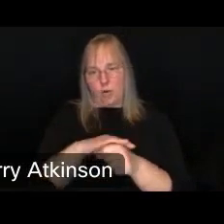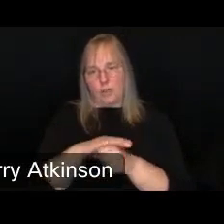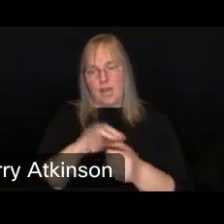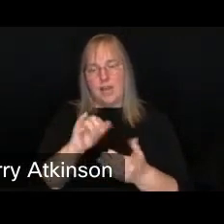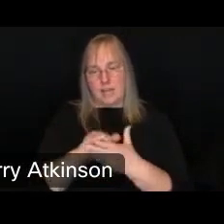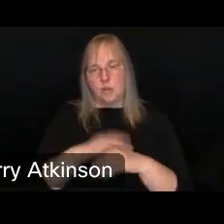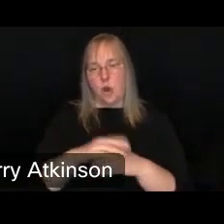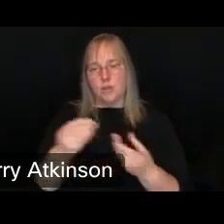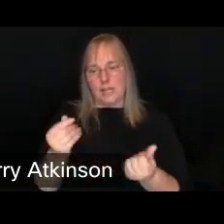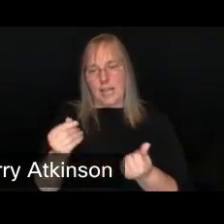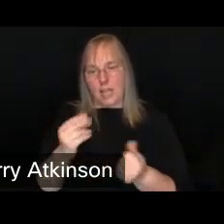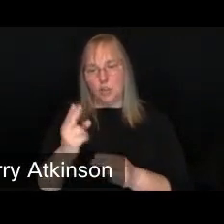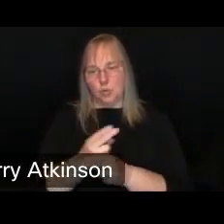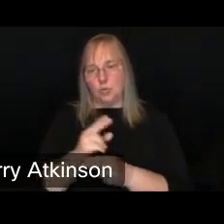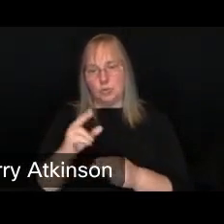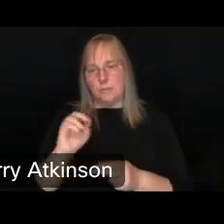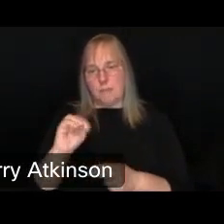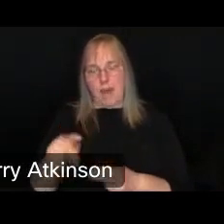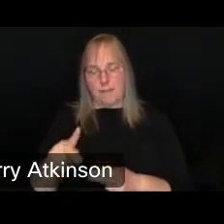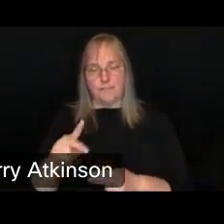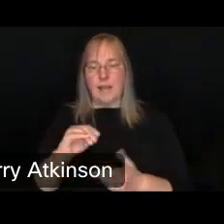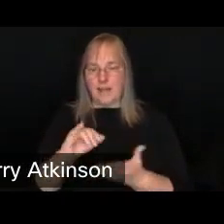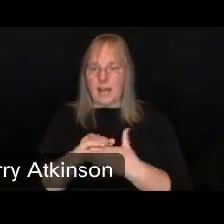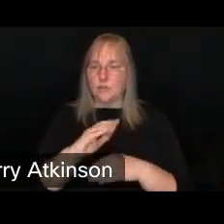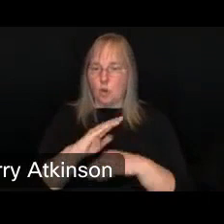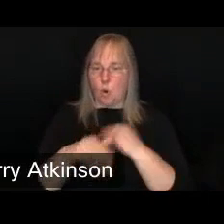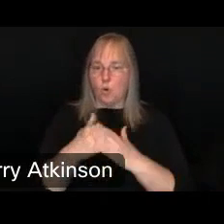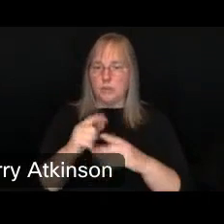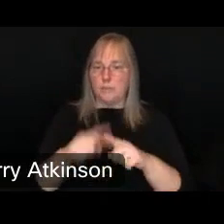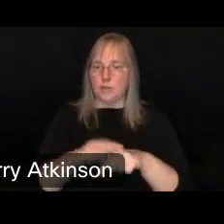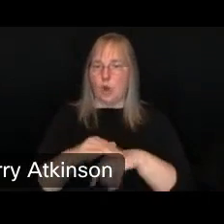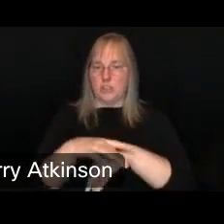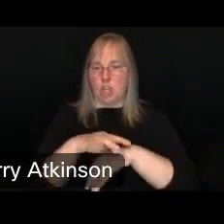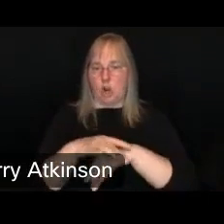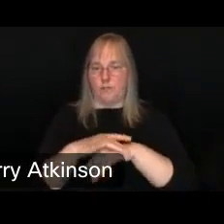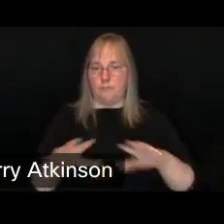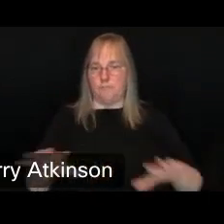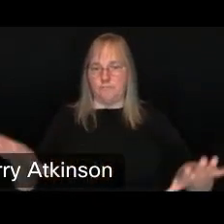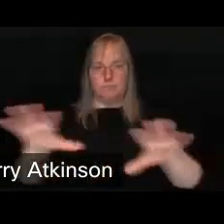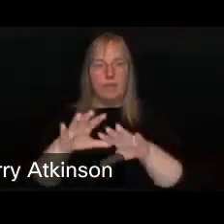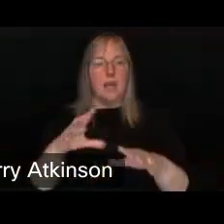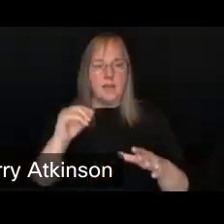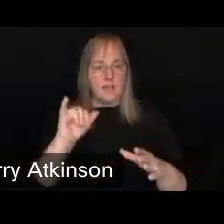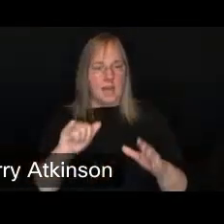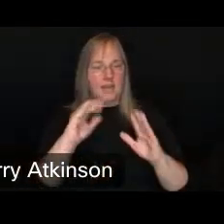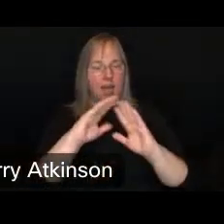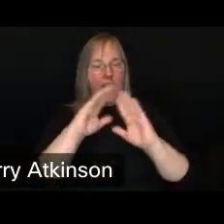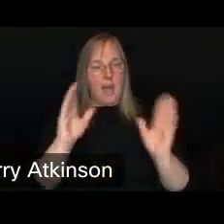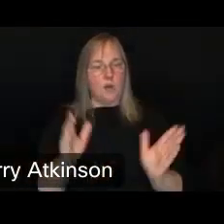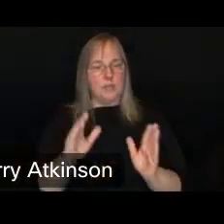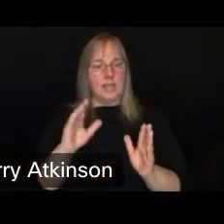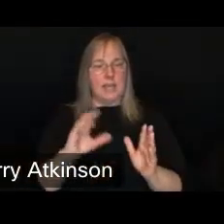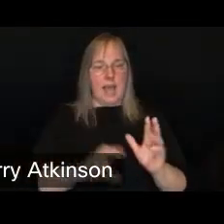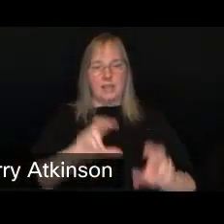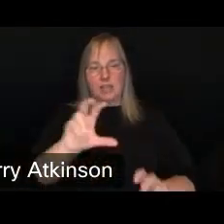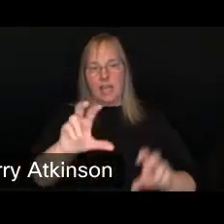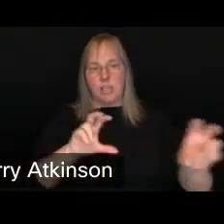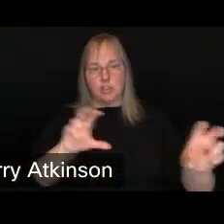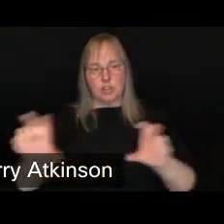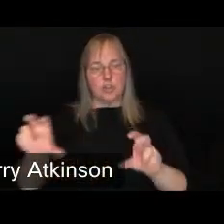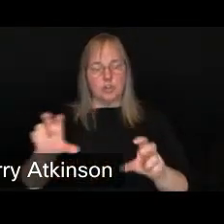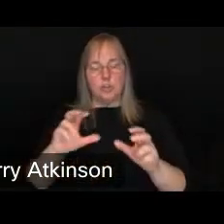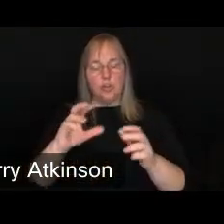all geographically based. So you can see, and then this housing allocation chart looks out over a 14-year period. I